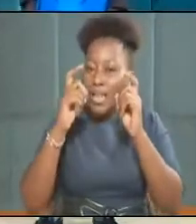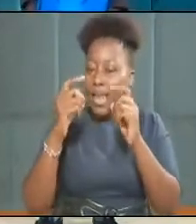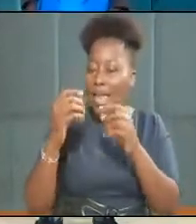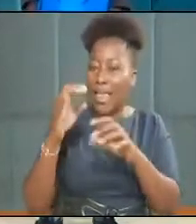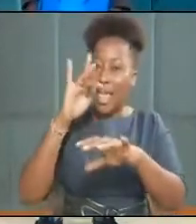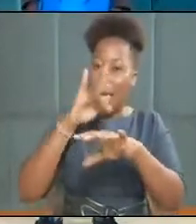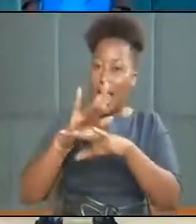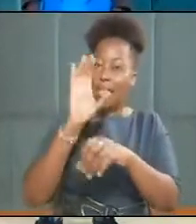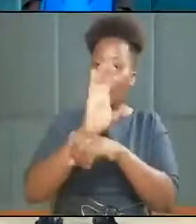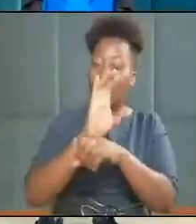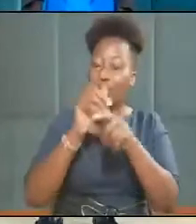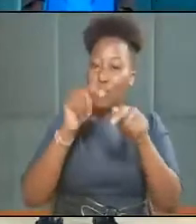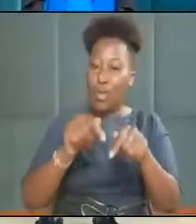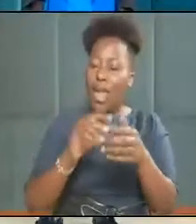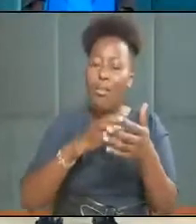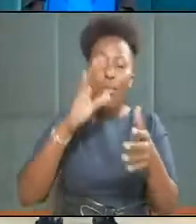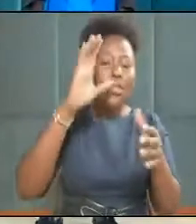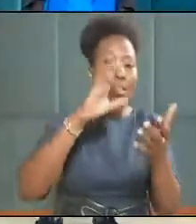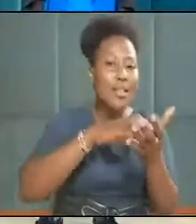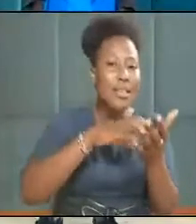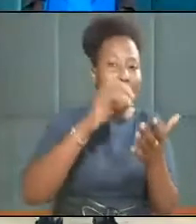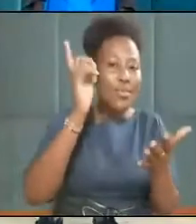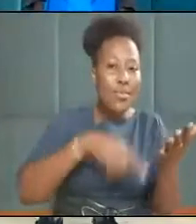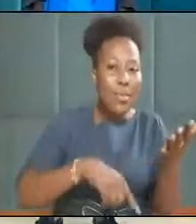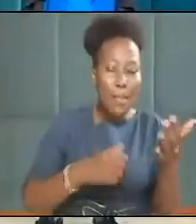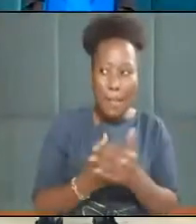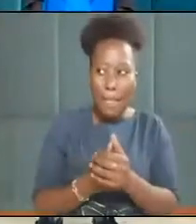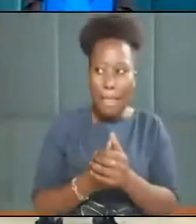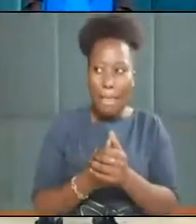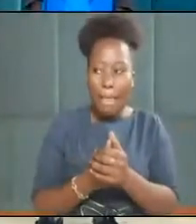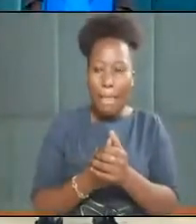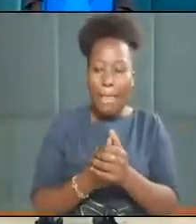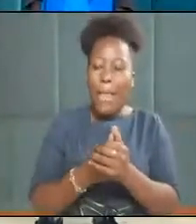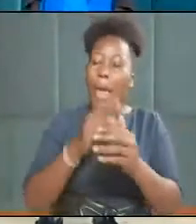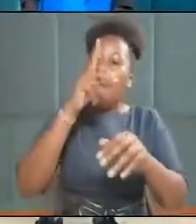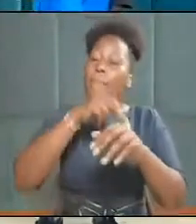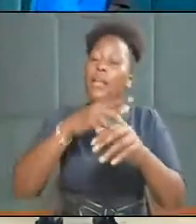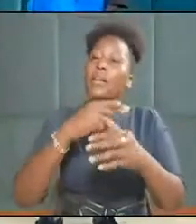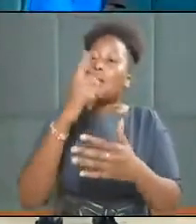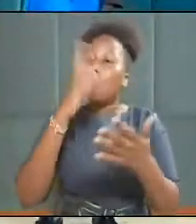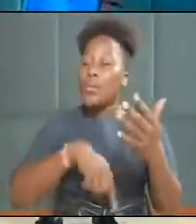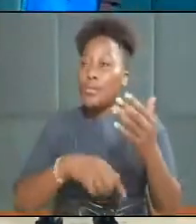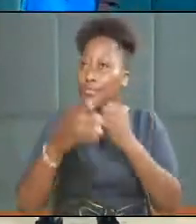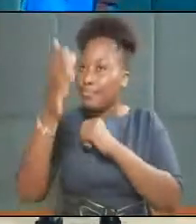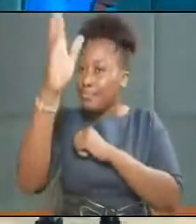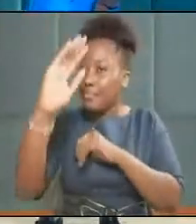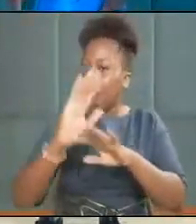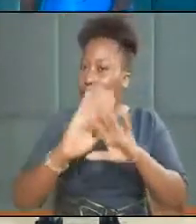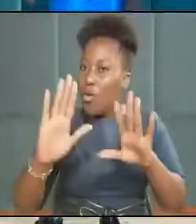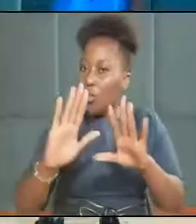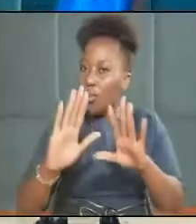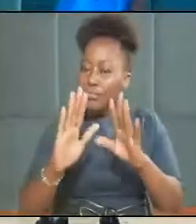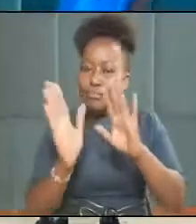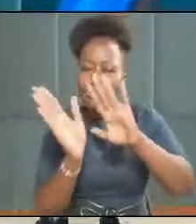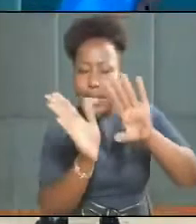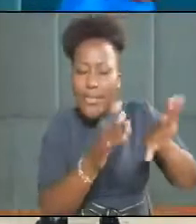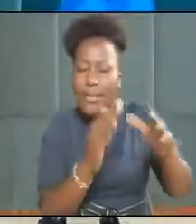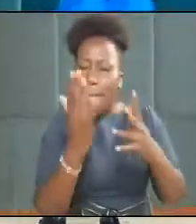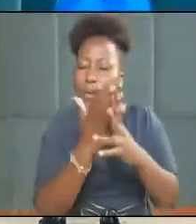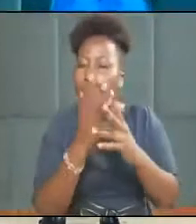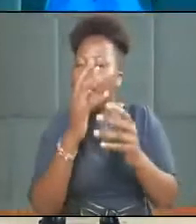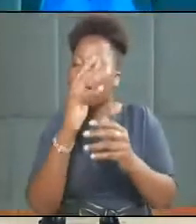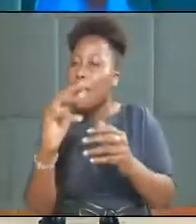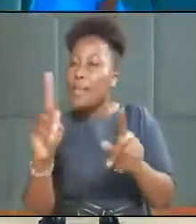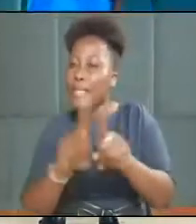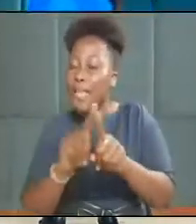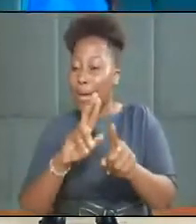church today, and in most cases today. And Apostle Peter said, God did not discriminate between them